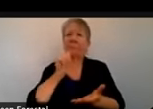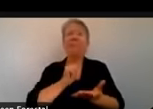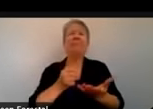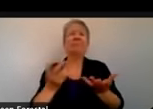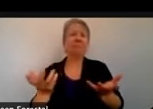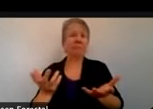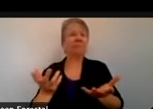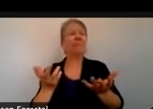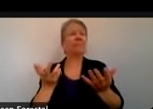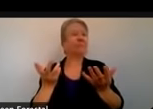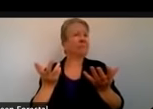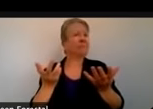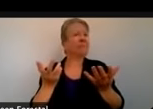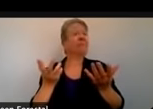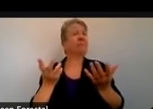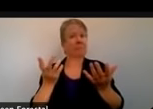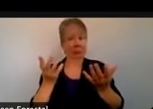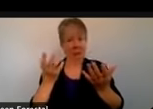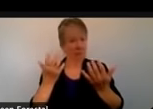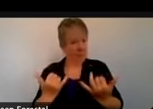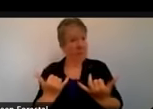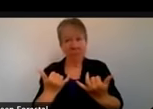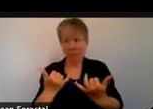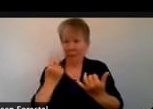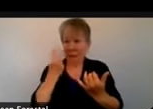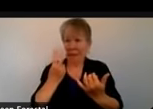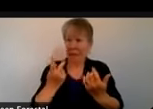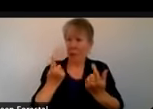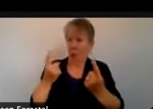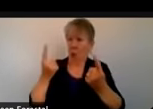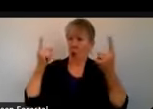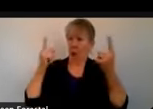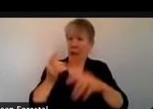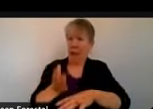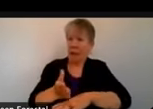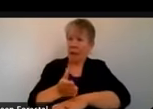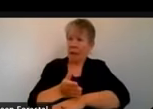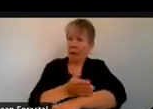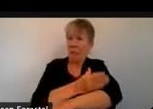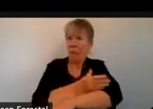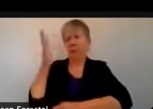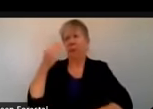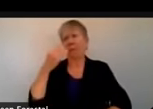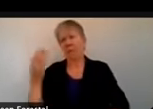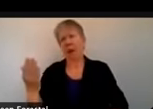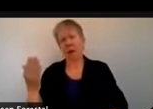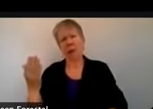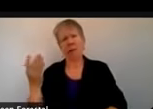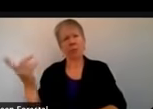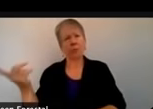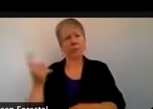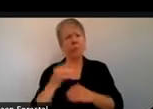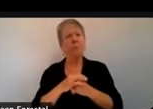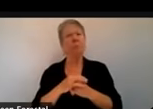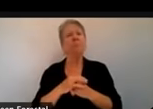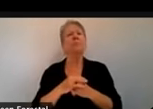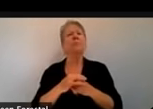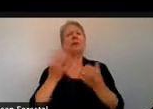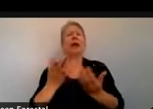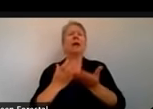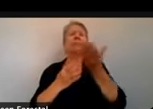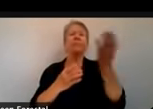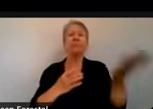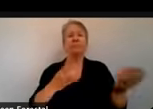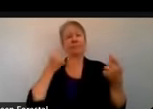collectively working. So thank you, Sue. Please help me welcome the woman who needs no introduction, the Commissioner of the Department of Health, Judy